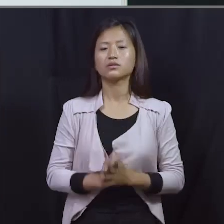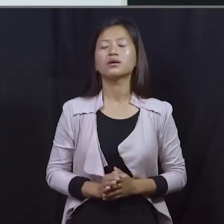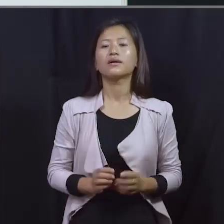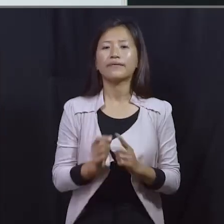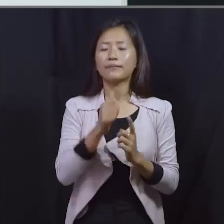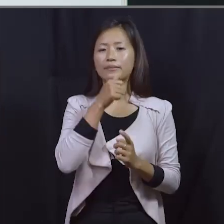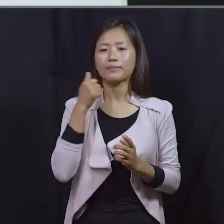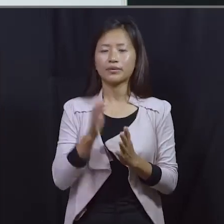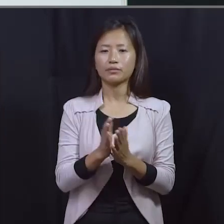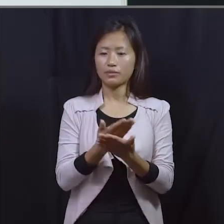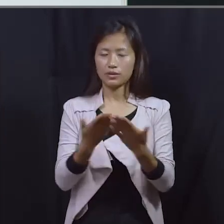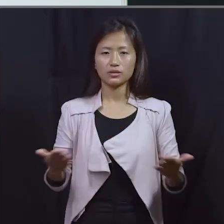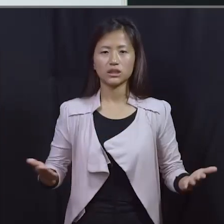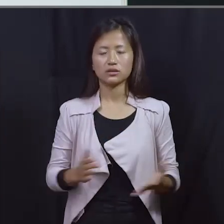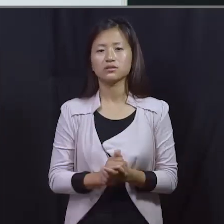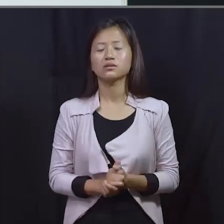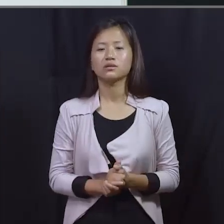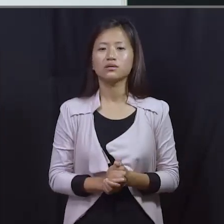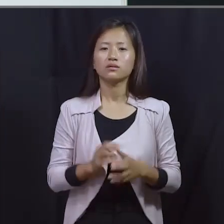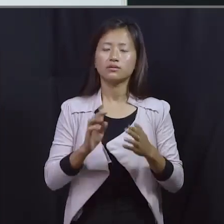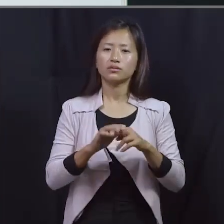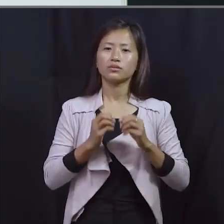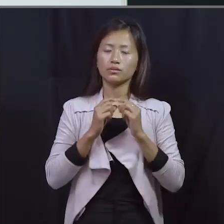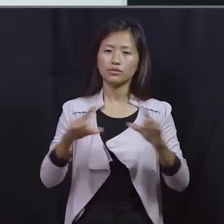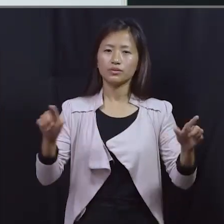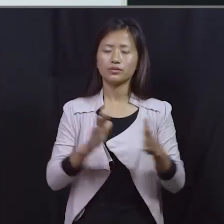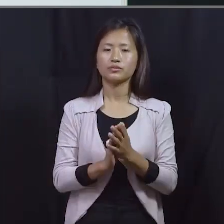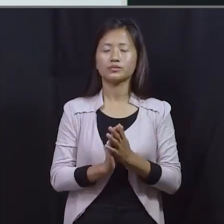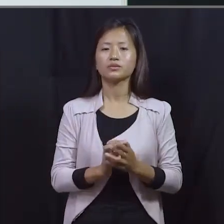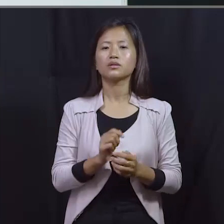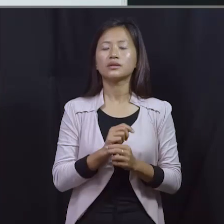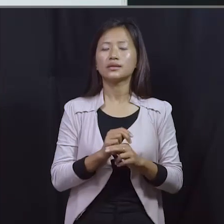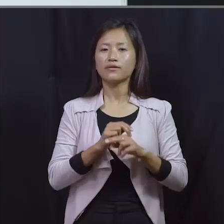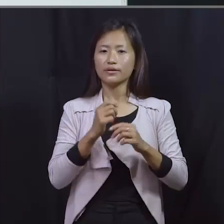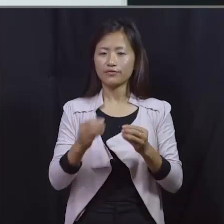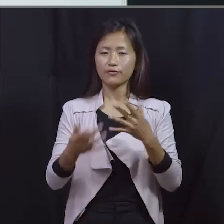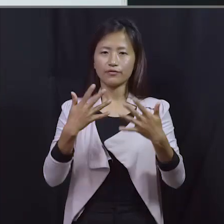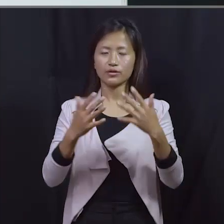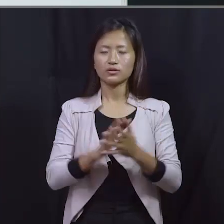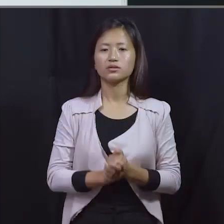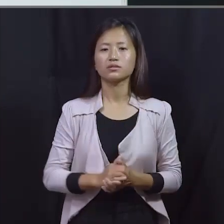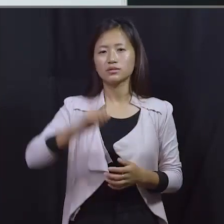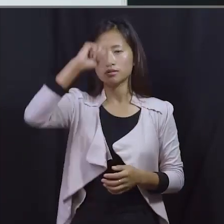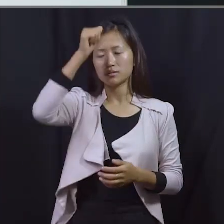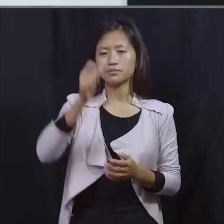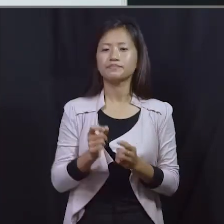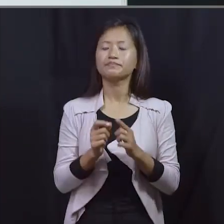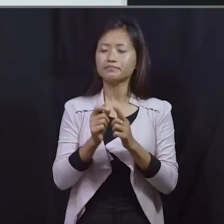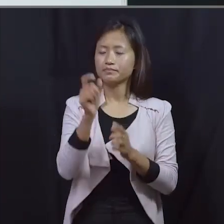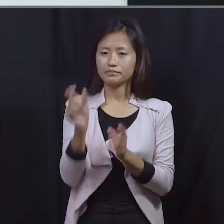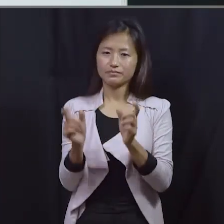of their cattle in the famine, the Great Famine of 1932 to 34, it affected the Indian